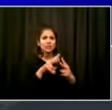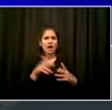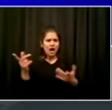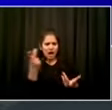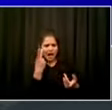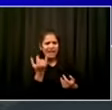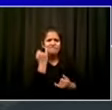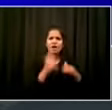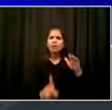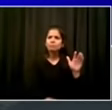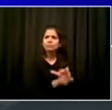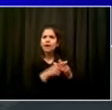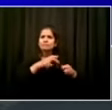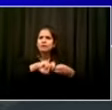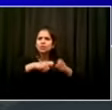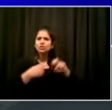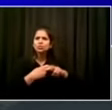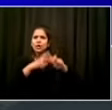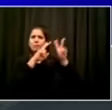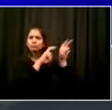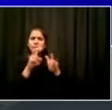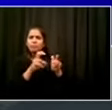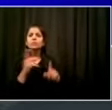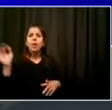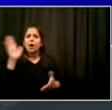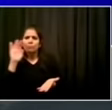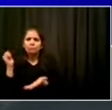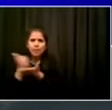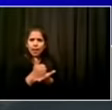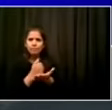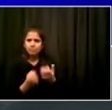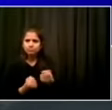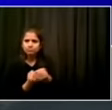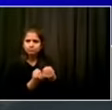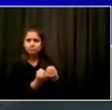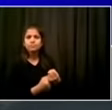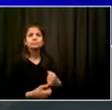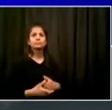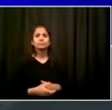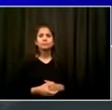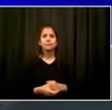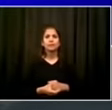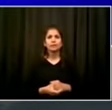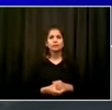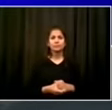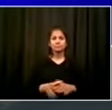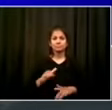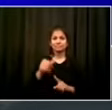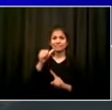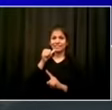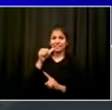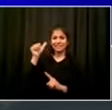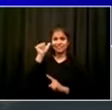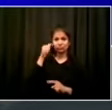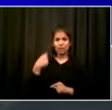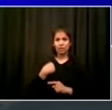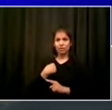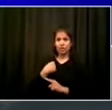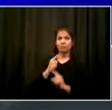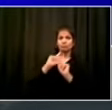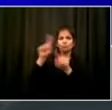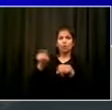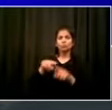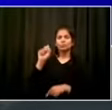reforms we're going to talk about today and beyond. Yesterday I was in Southeast Queens at Deliverance Baptist Church in